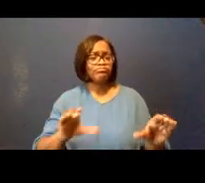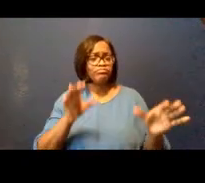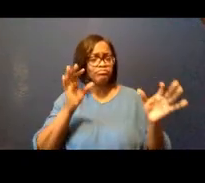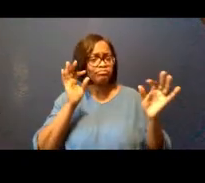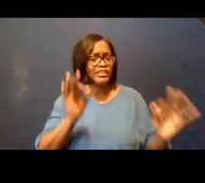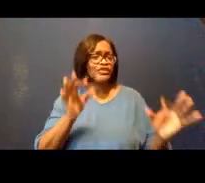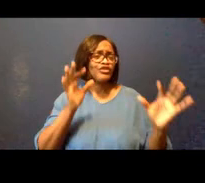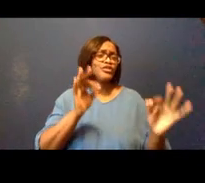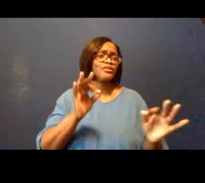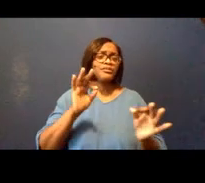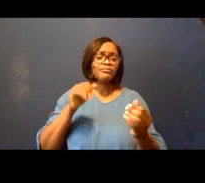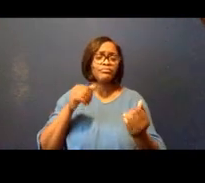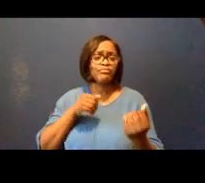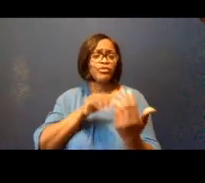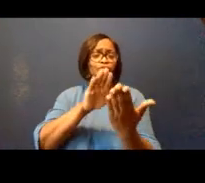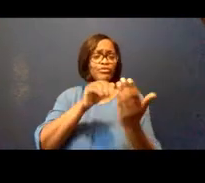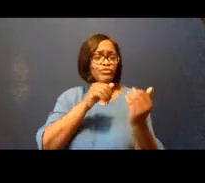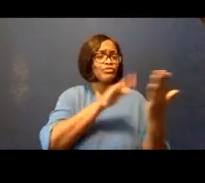historical